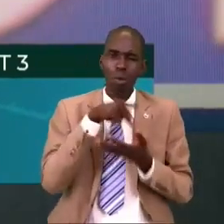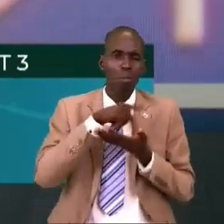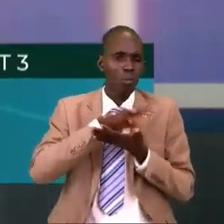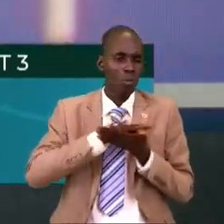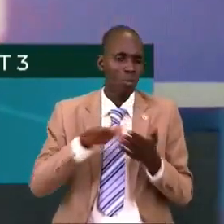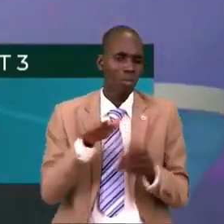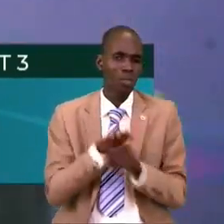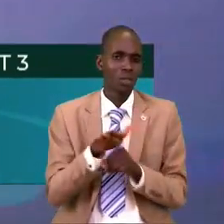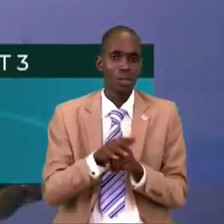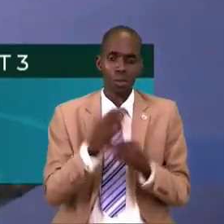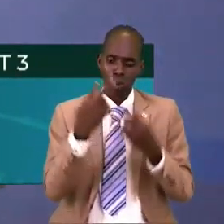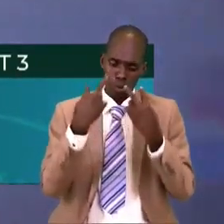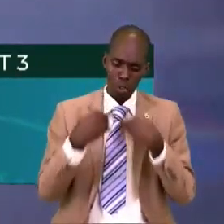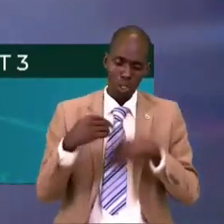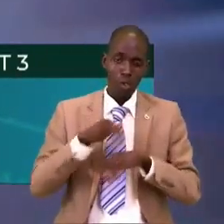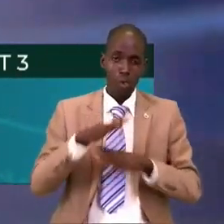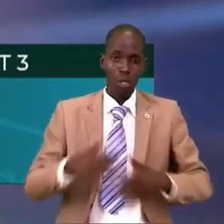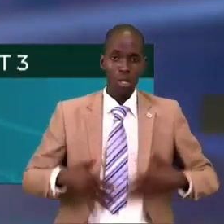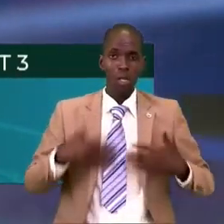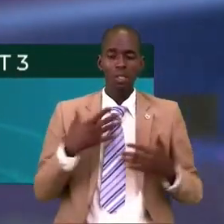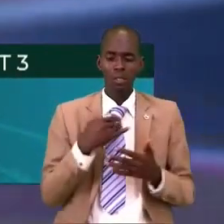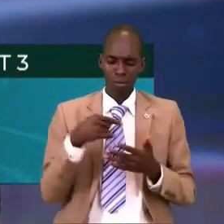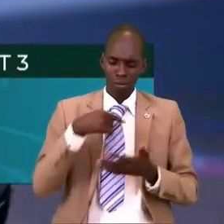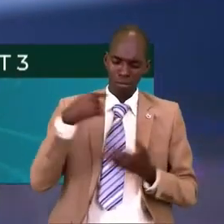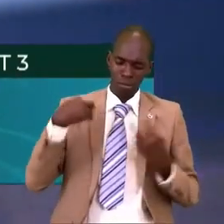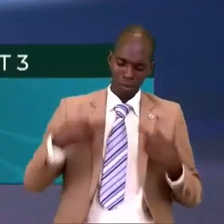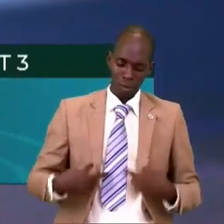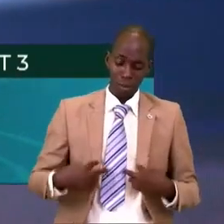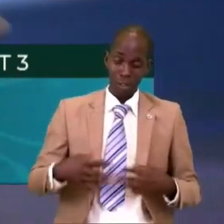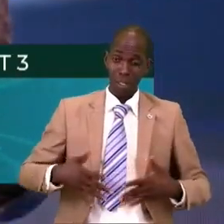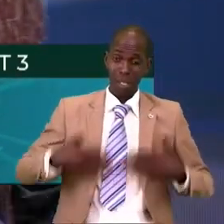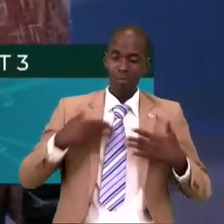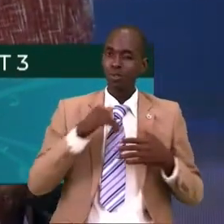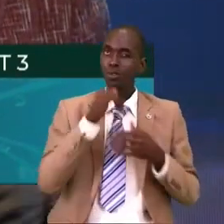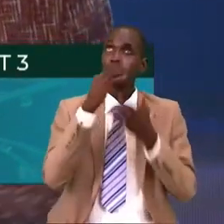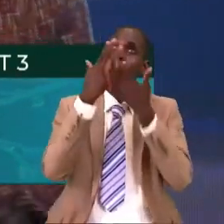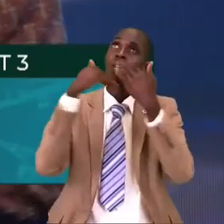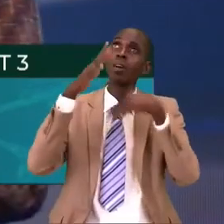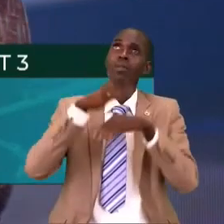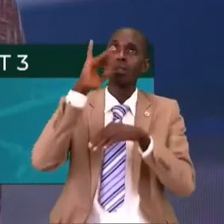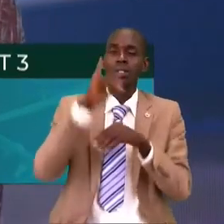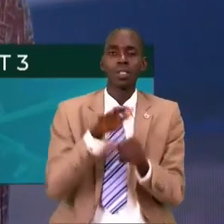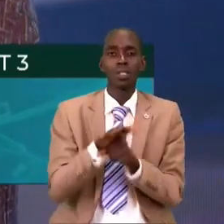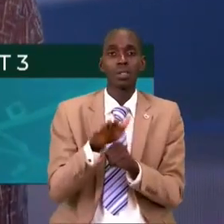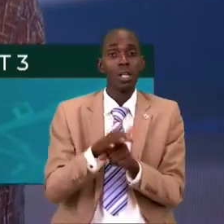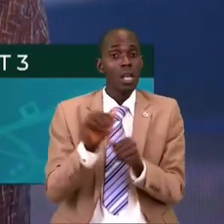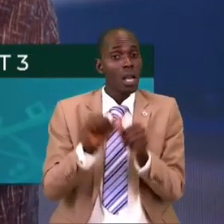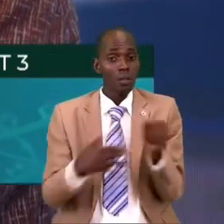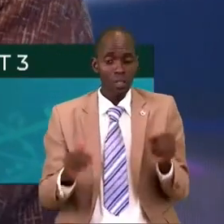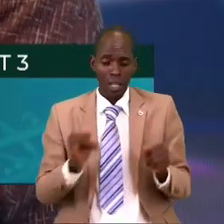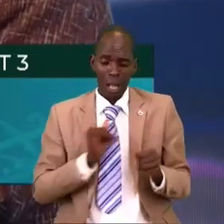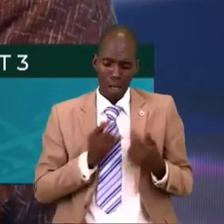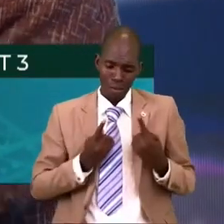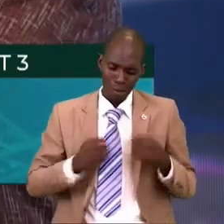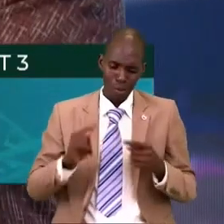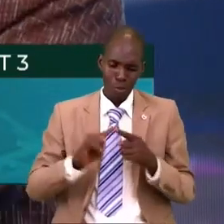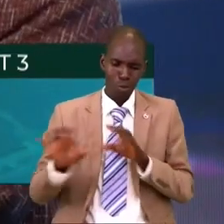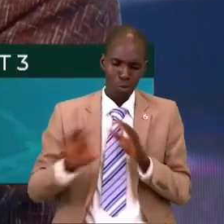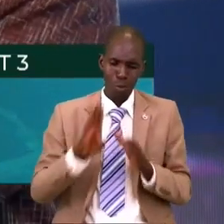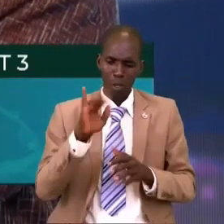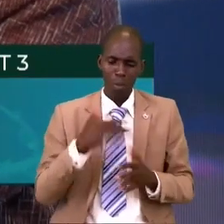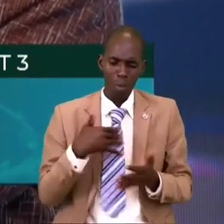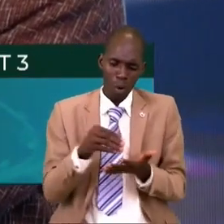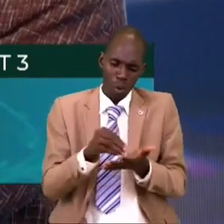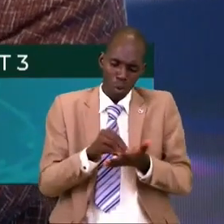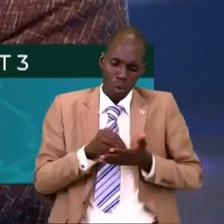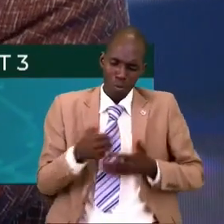own righteousness, self-righteousness, it doesn't make it. And it's not acceptable unto God.